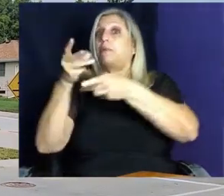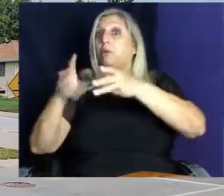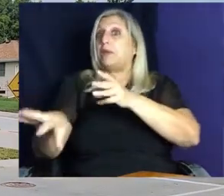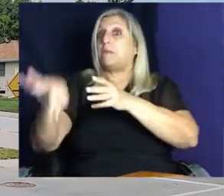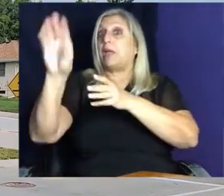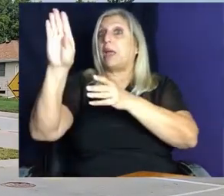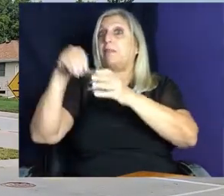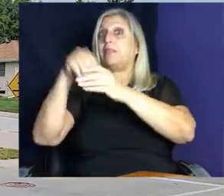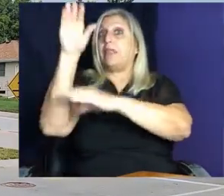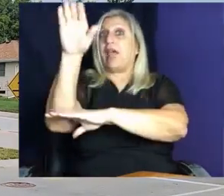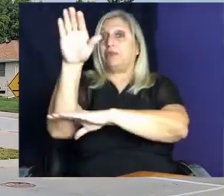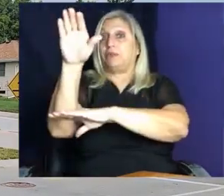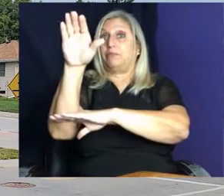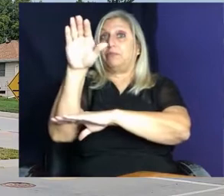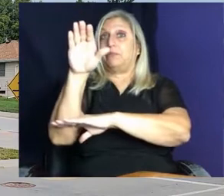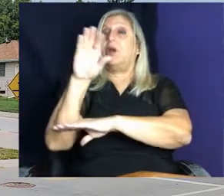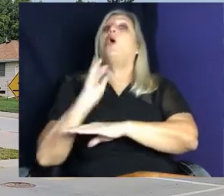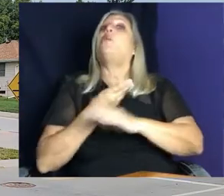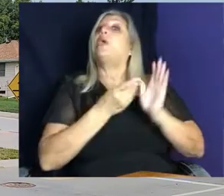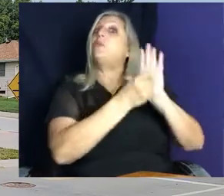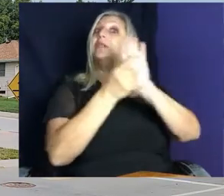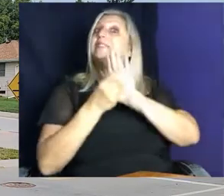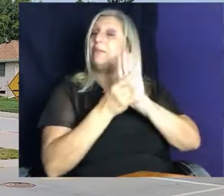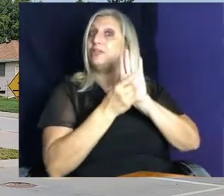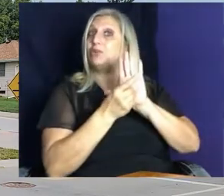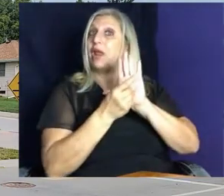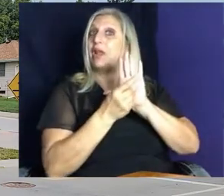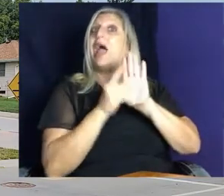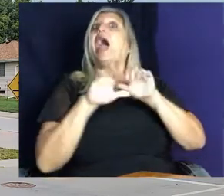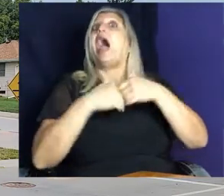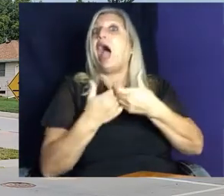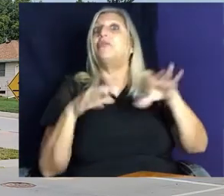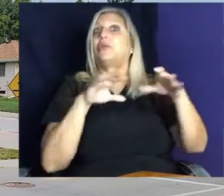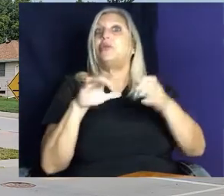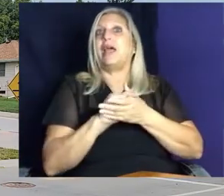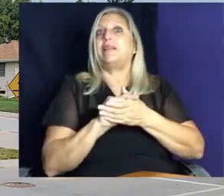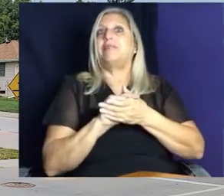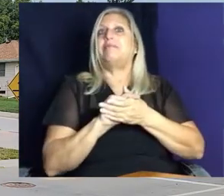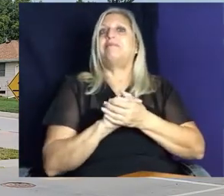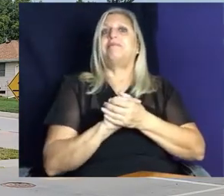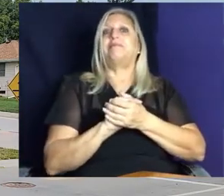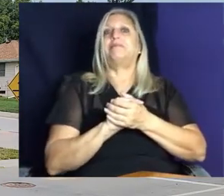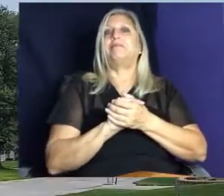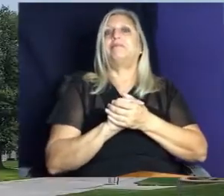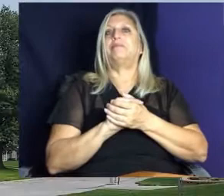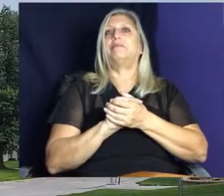to pick them up in the afternoon. So we will demonstrate how to do that this morning.